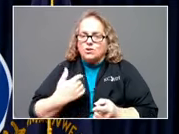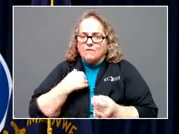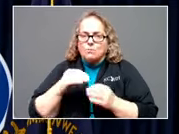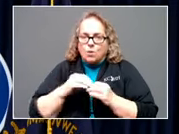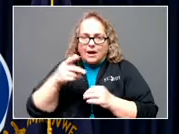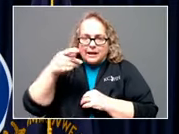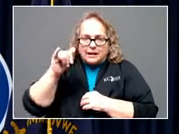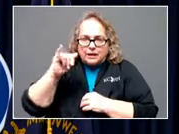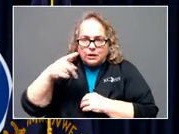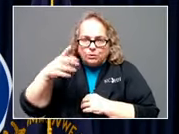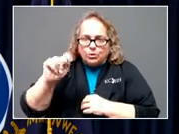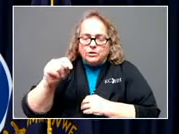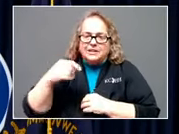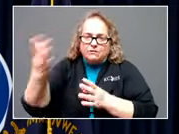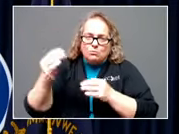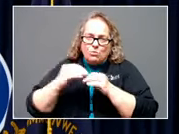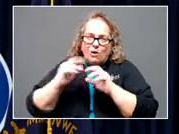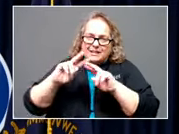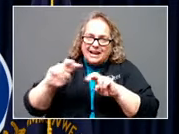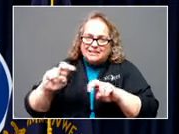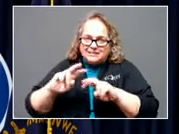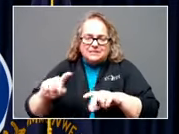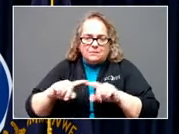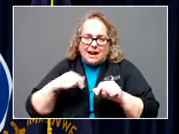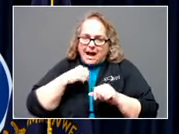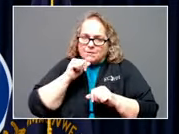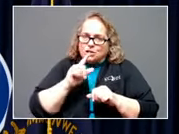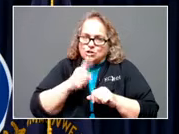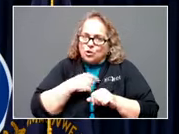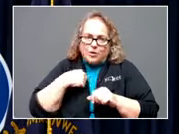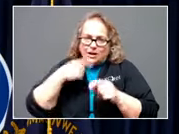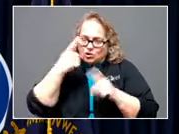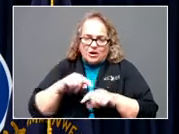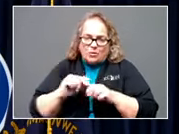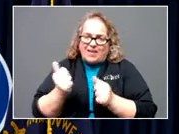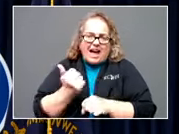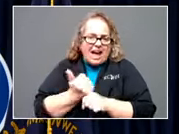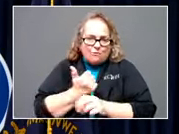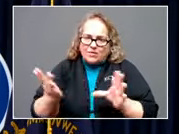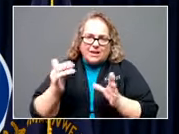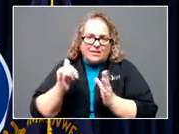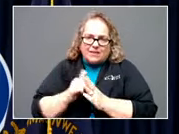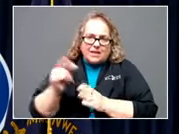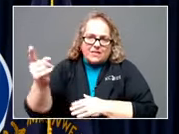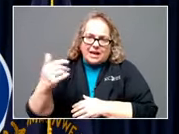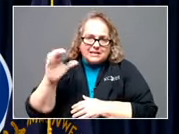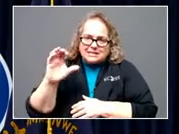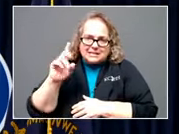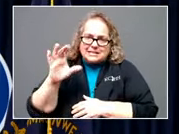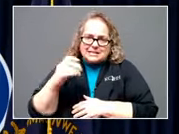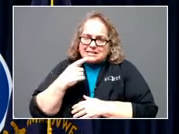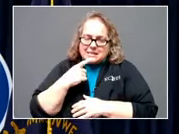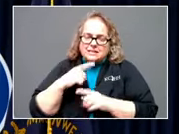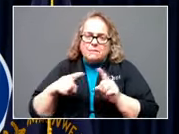more analysis. I'm not sure we agree with every piece that is on it. And we certainly have some